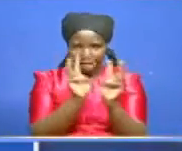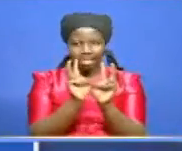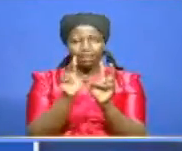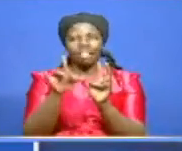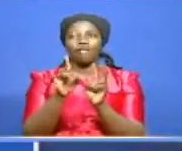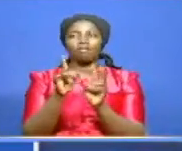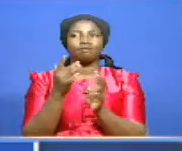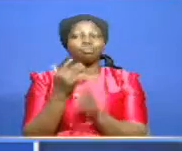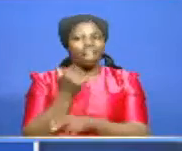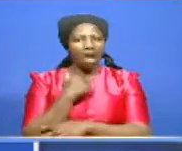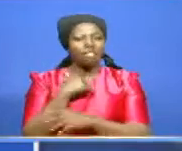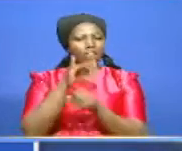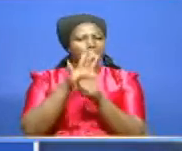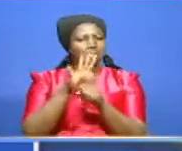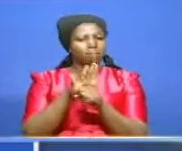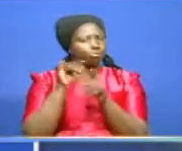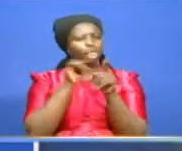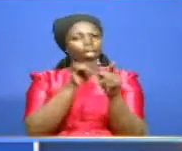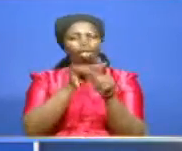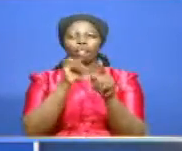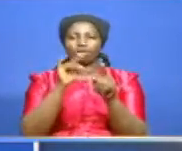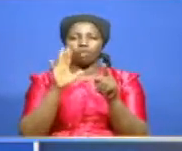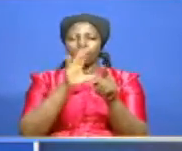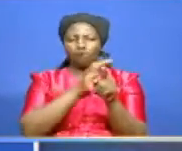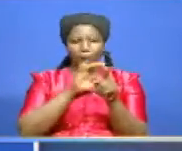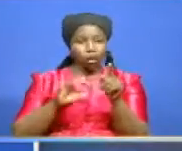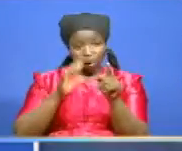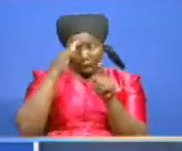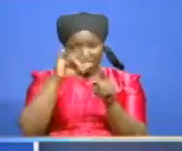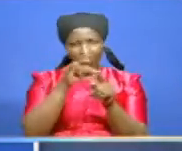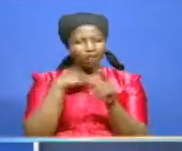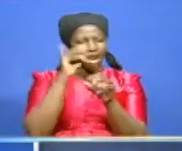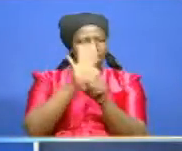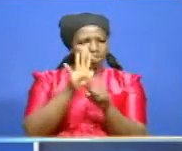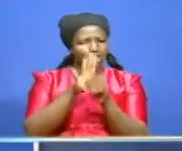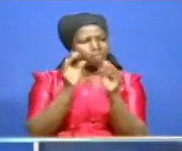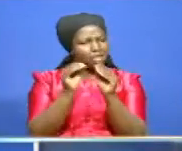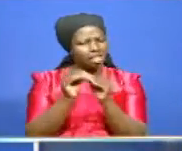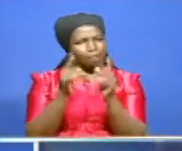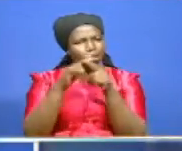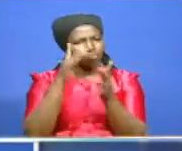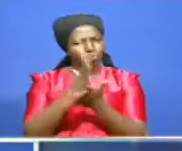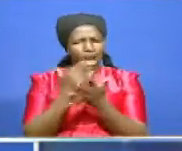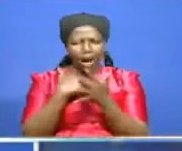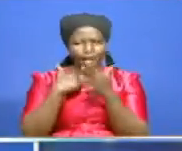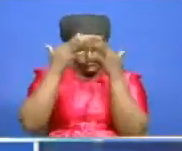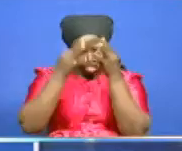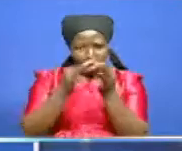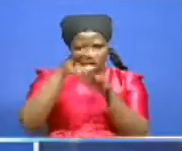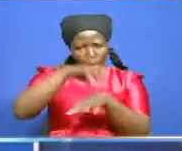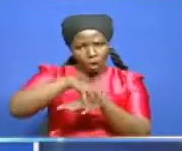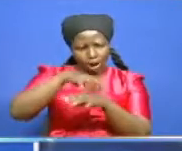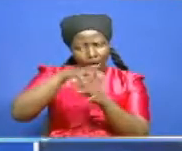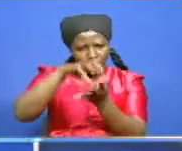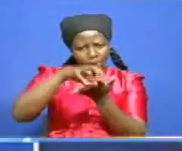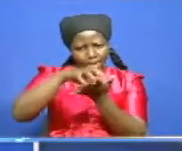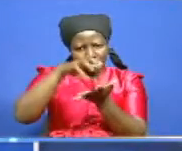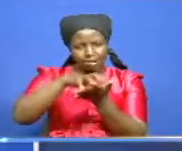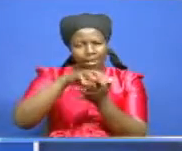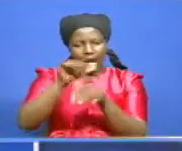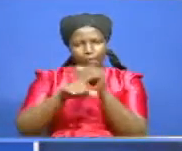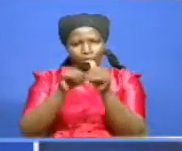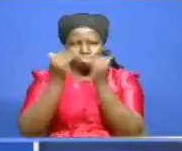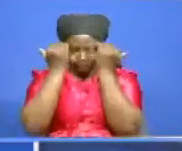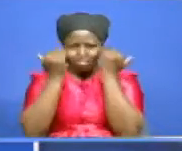without expediting the hearing and determination of complaints against judges and magistrates. And as Ben Chumba